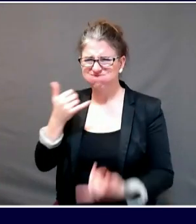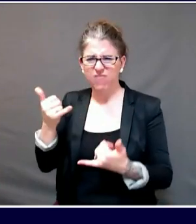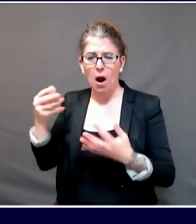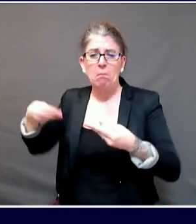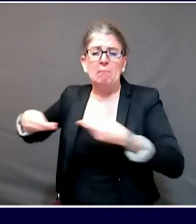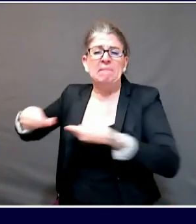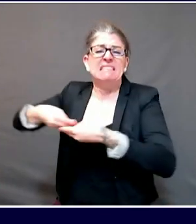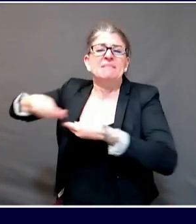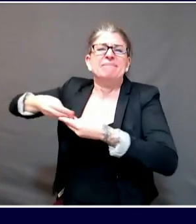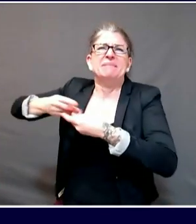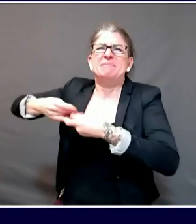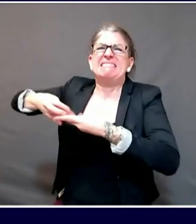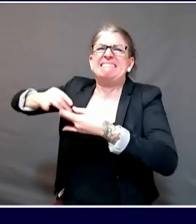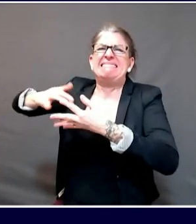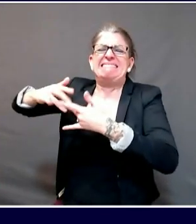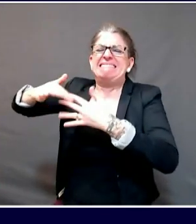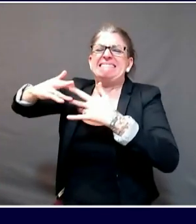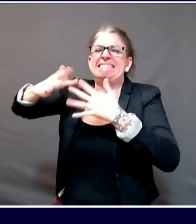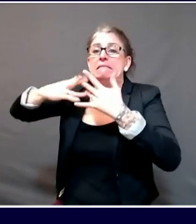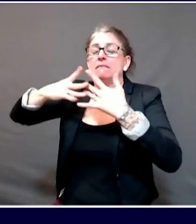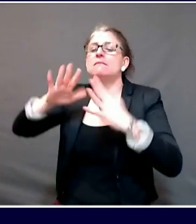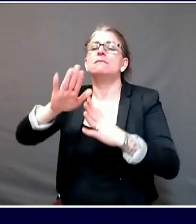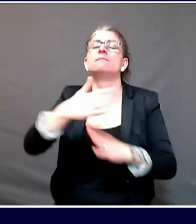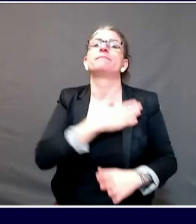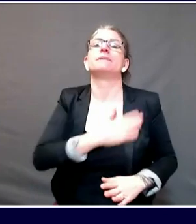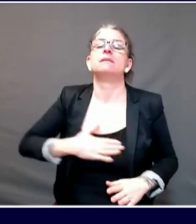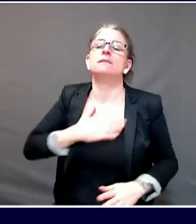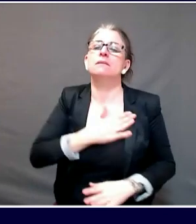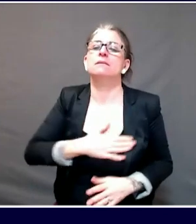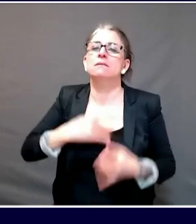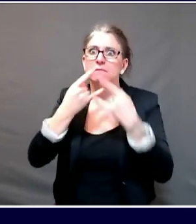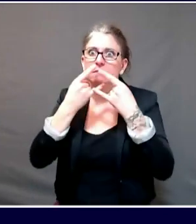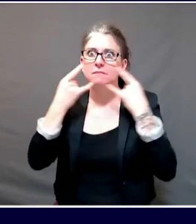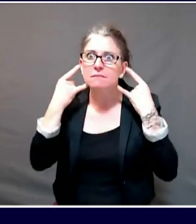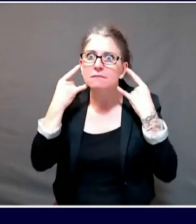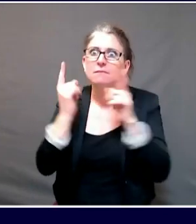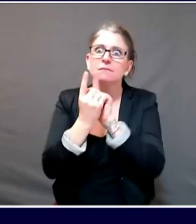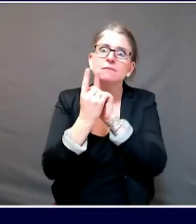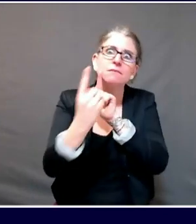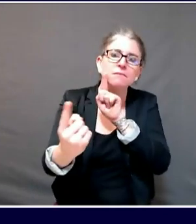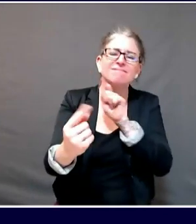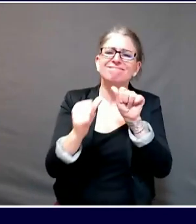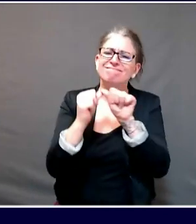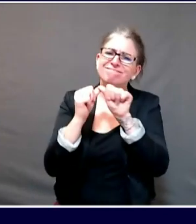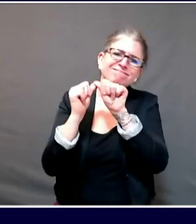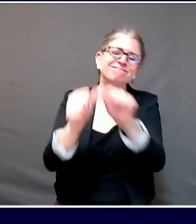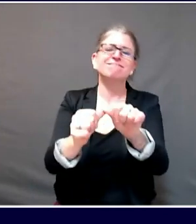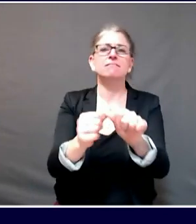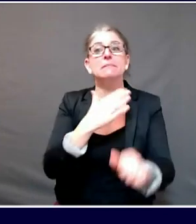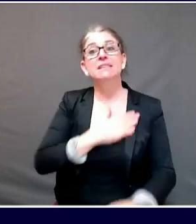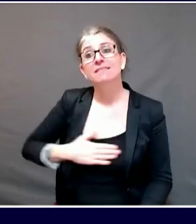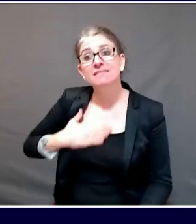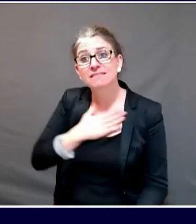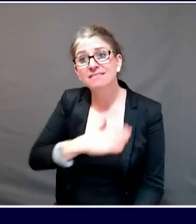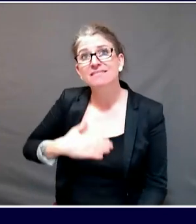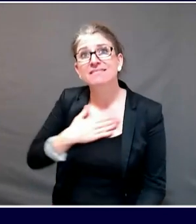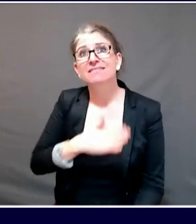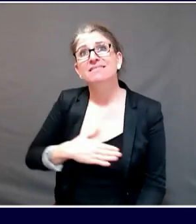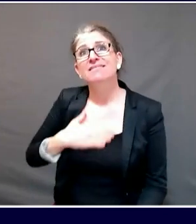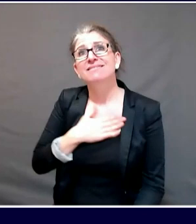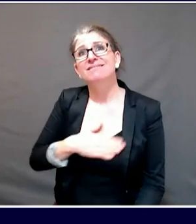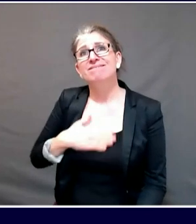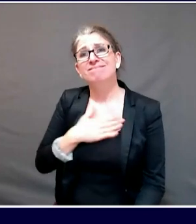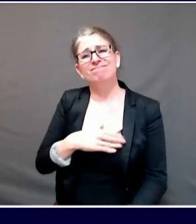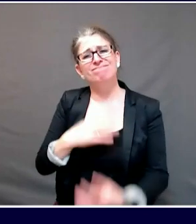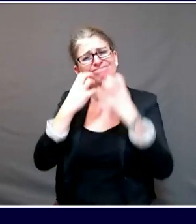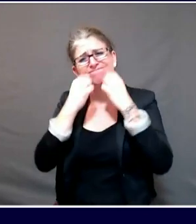ourselves shored up and safe, and we can do that by keeping our guard up. What you can do right now is, first of all, keep doing the